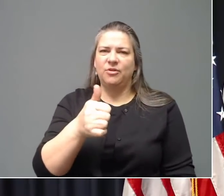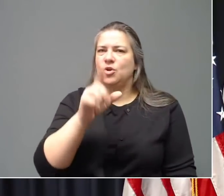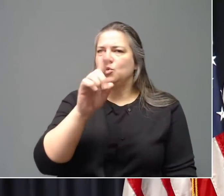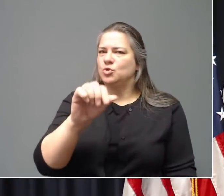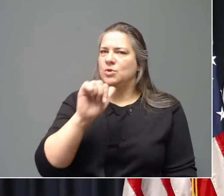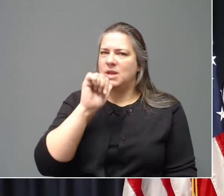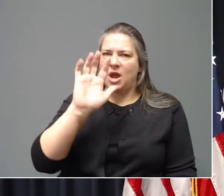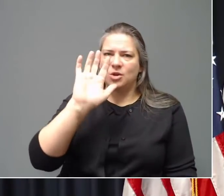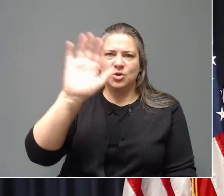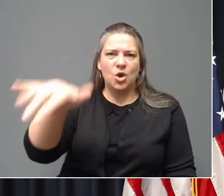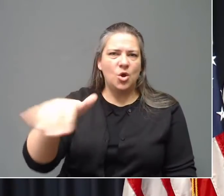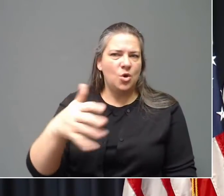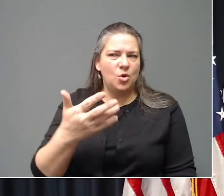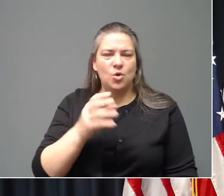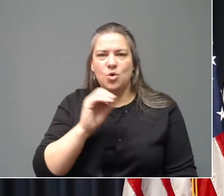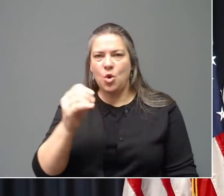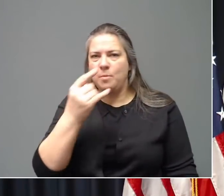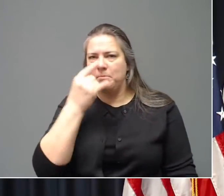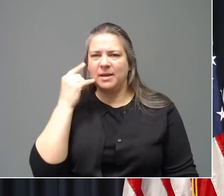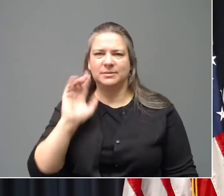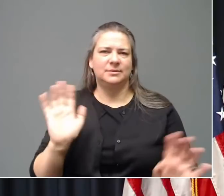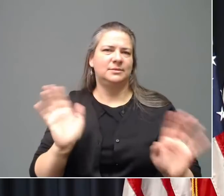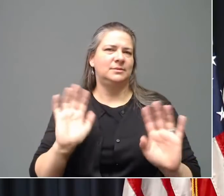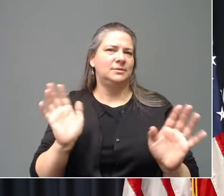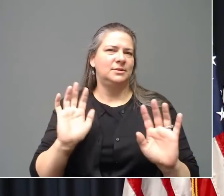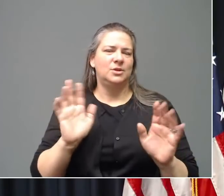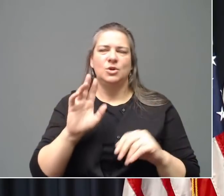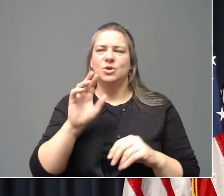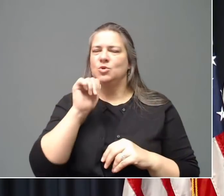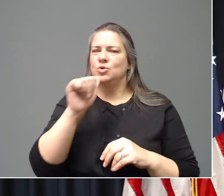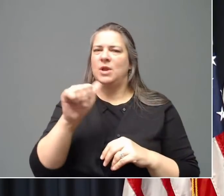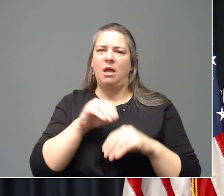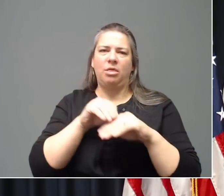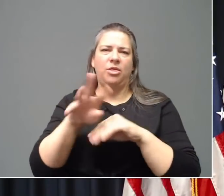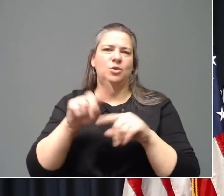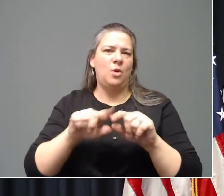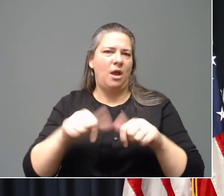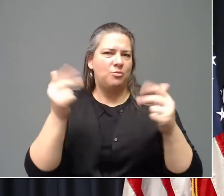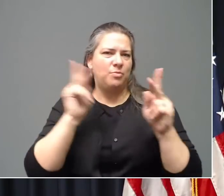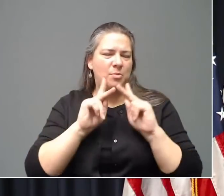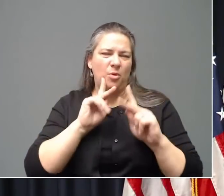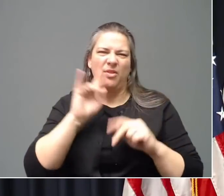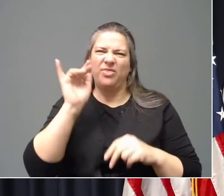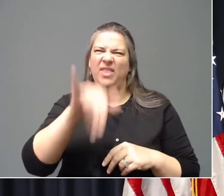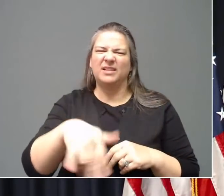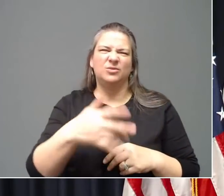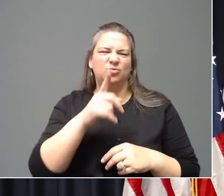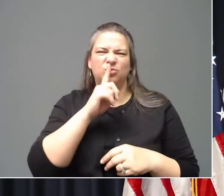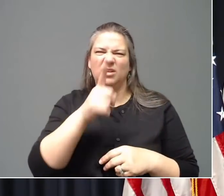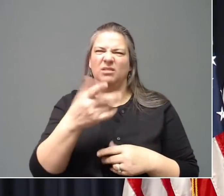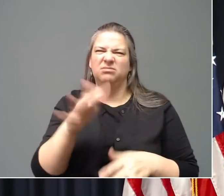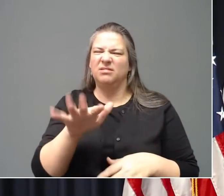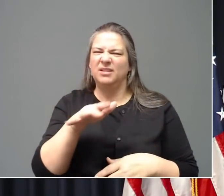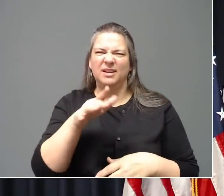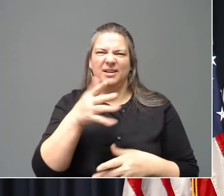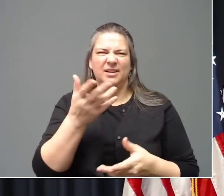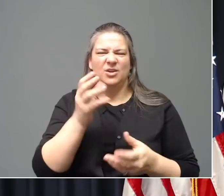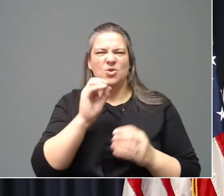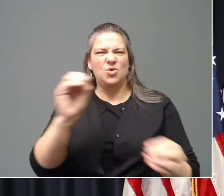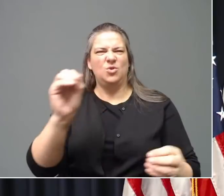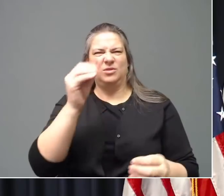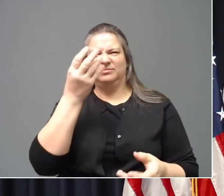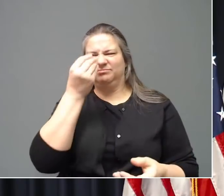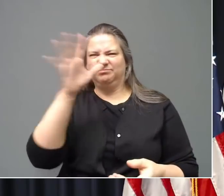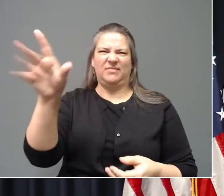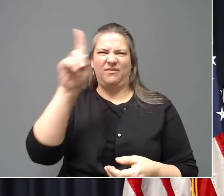unmasked and expose other people. That is a reckless disregard for human life. Today, we